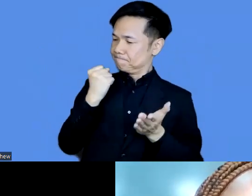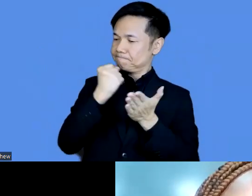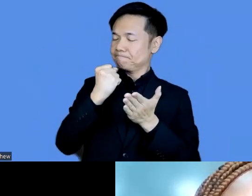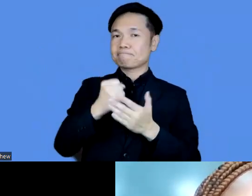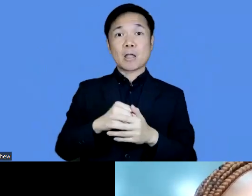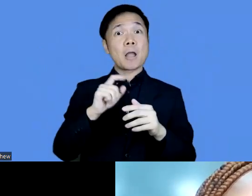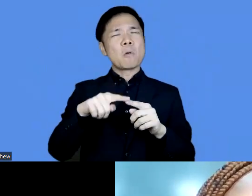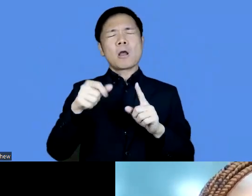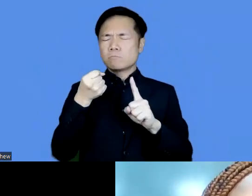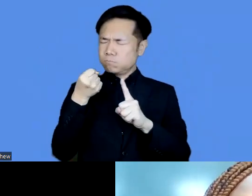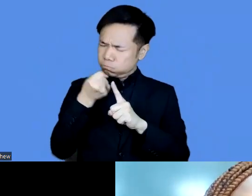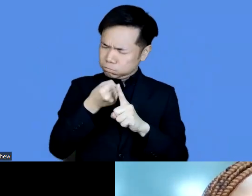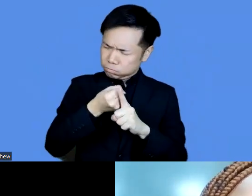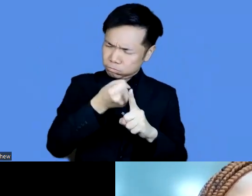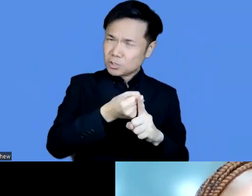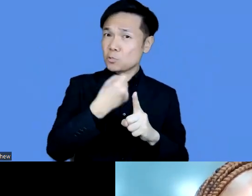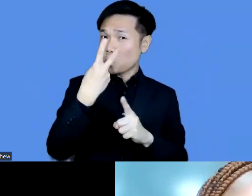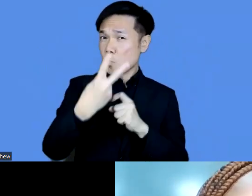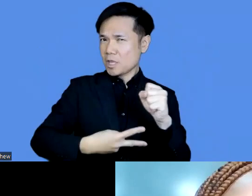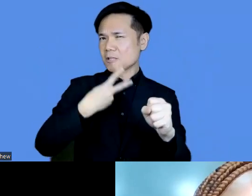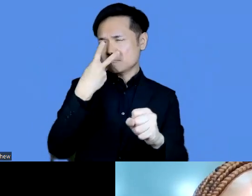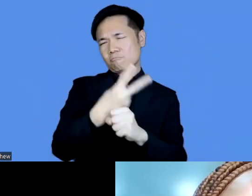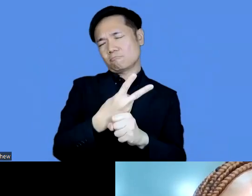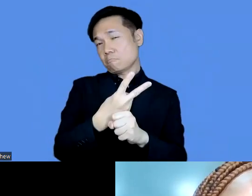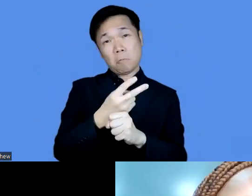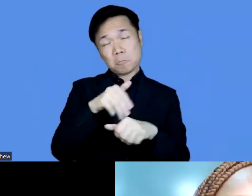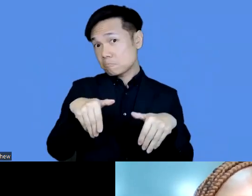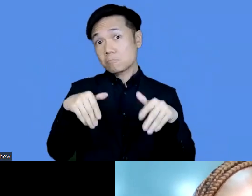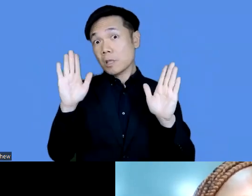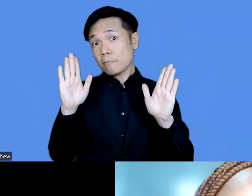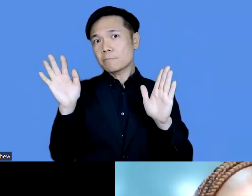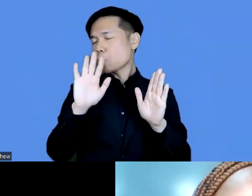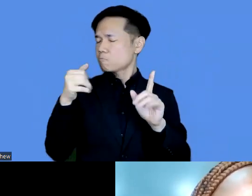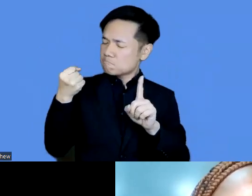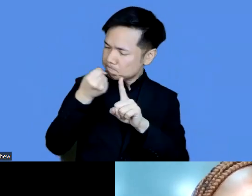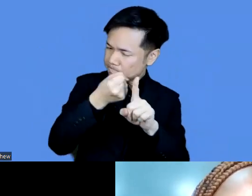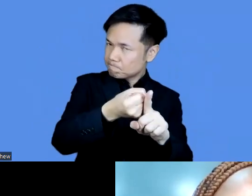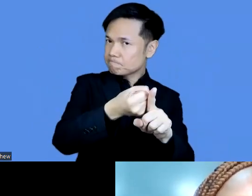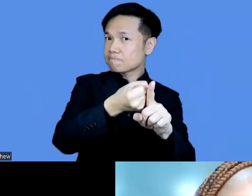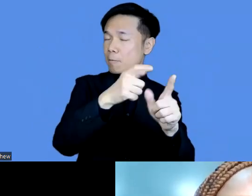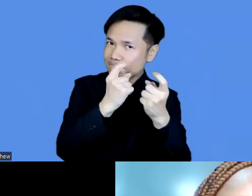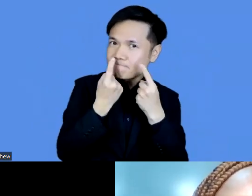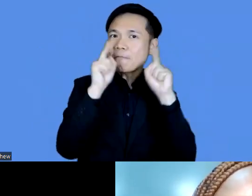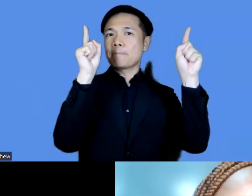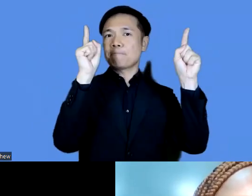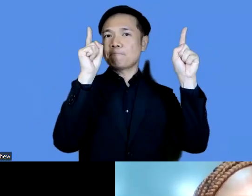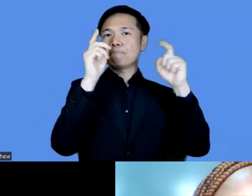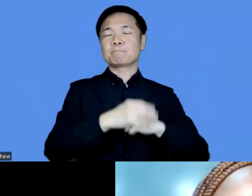must press on. The second one is that because of that need to have a long-term